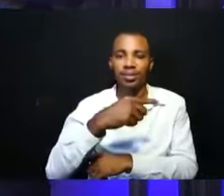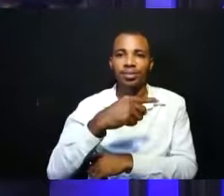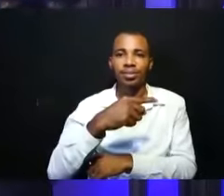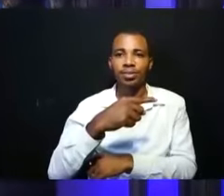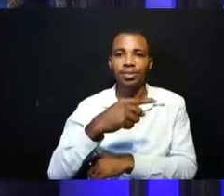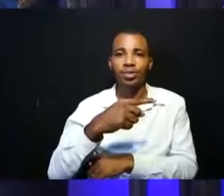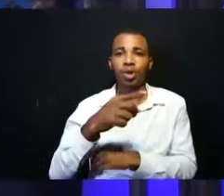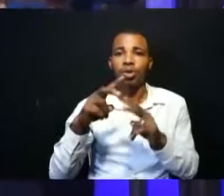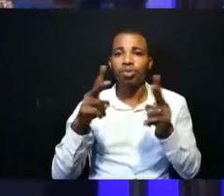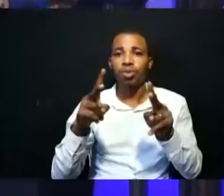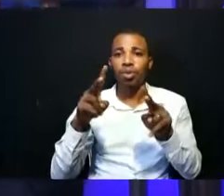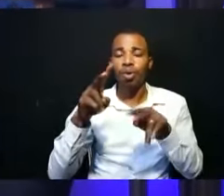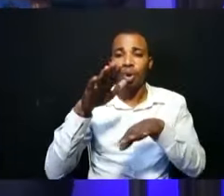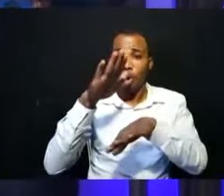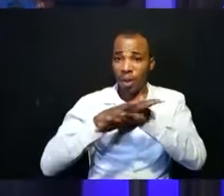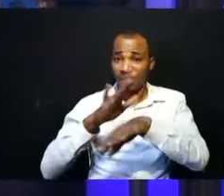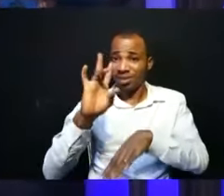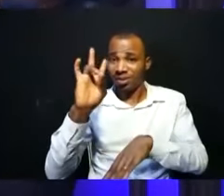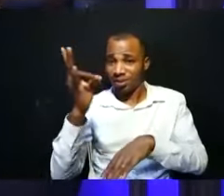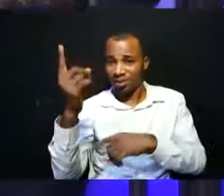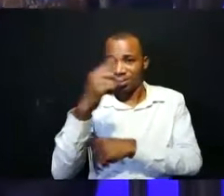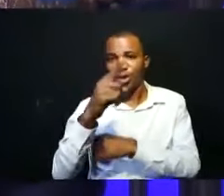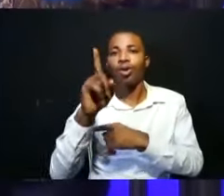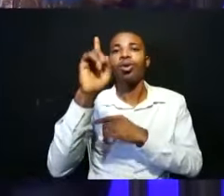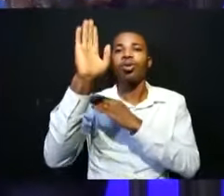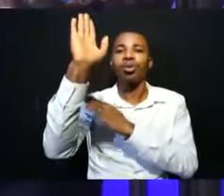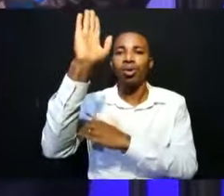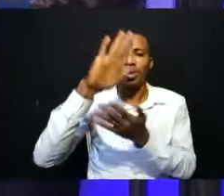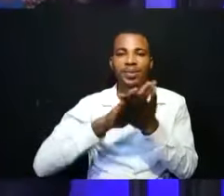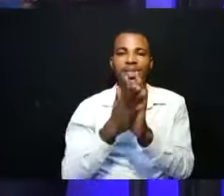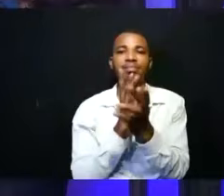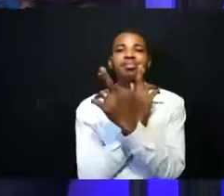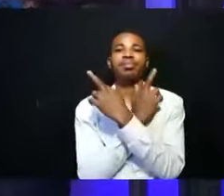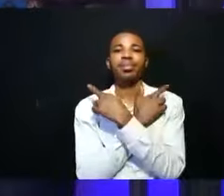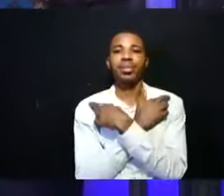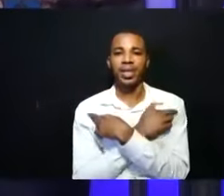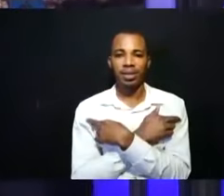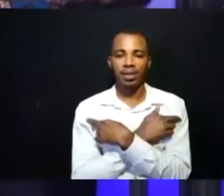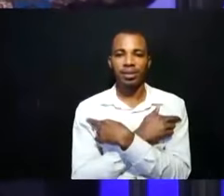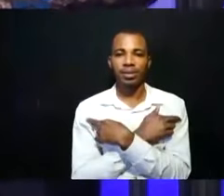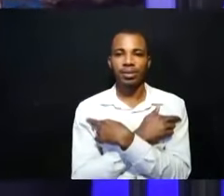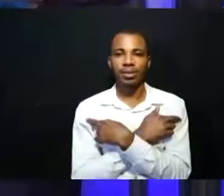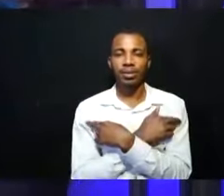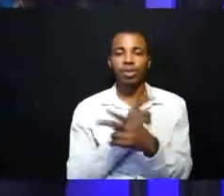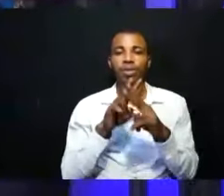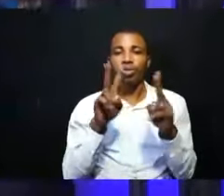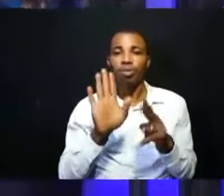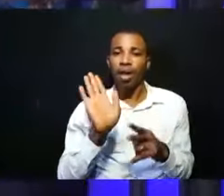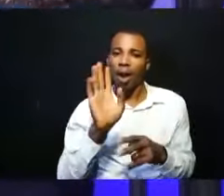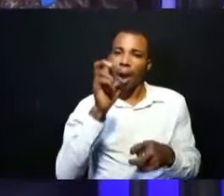the seventh day. He rested. So let us work on our